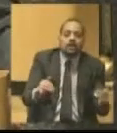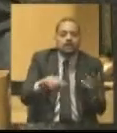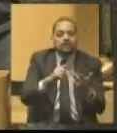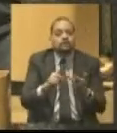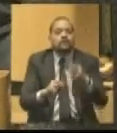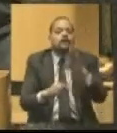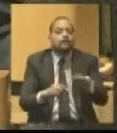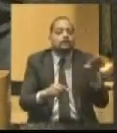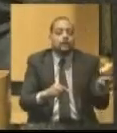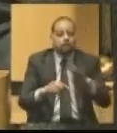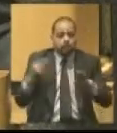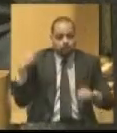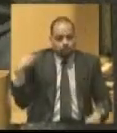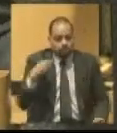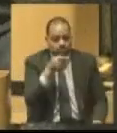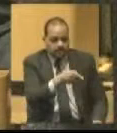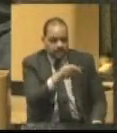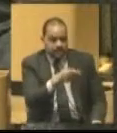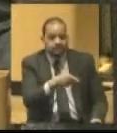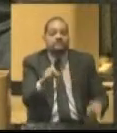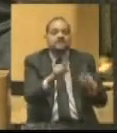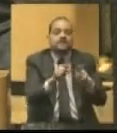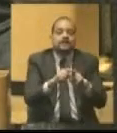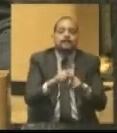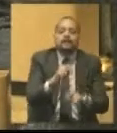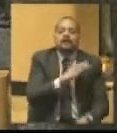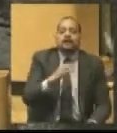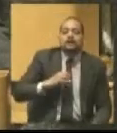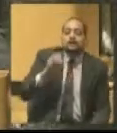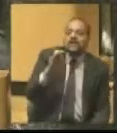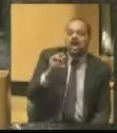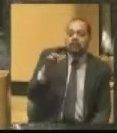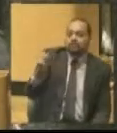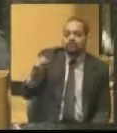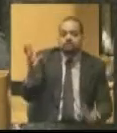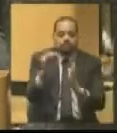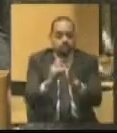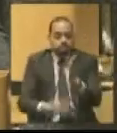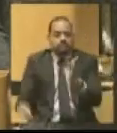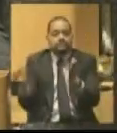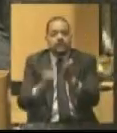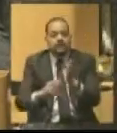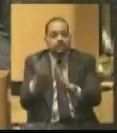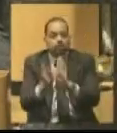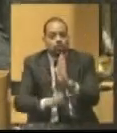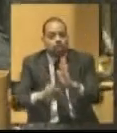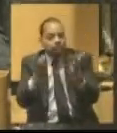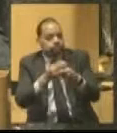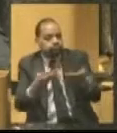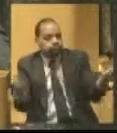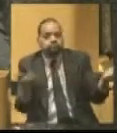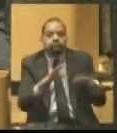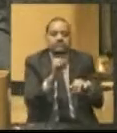the act of Congress, they are clearly free." All of these emancipations were initiated by the Lincoln administration,